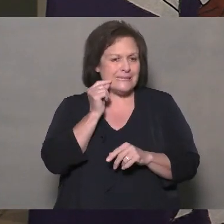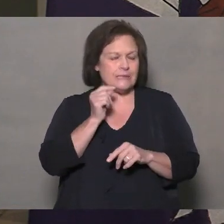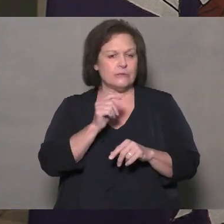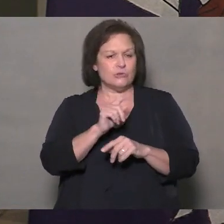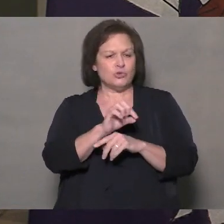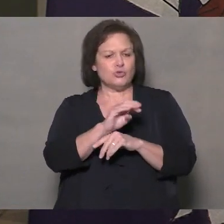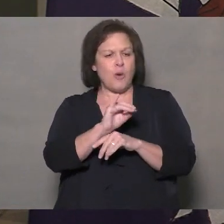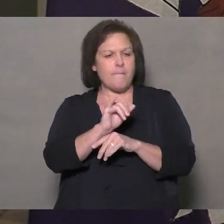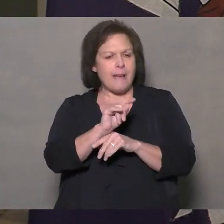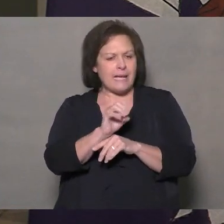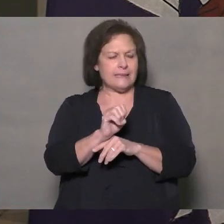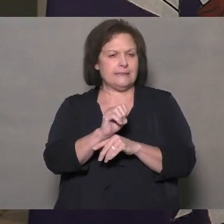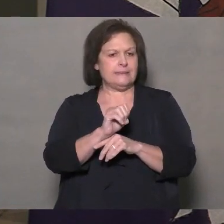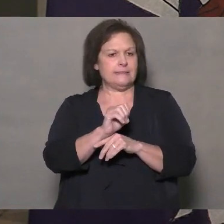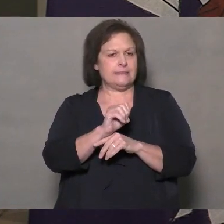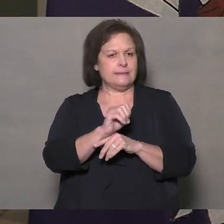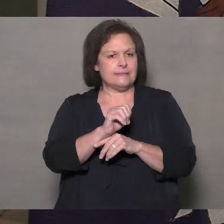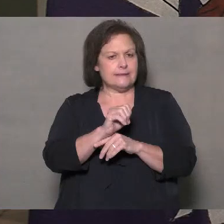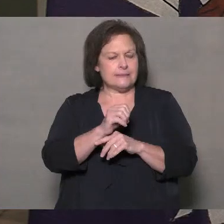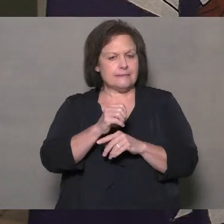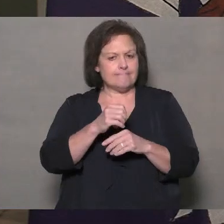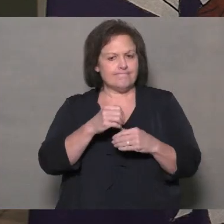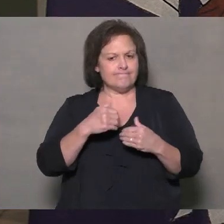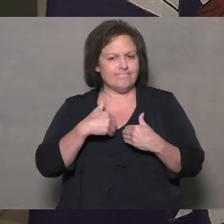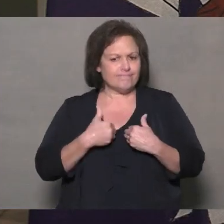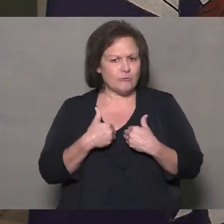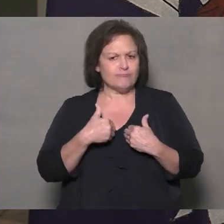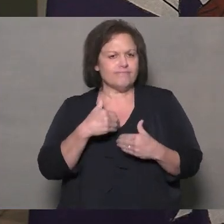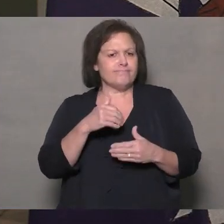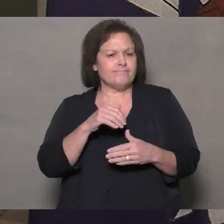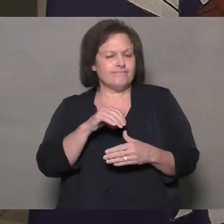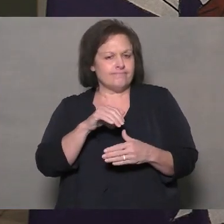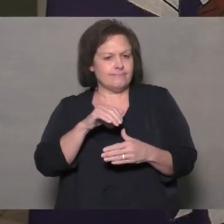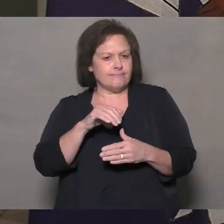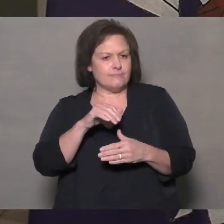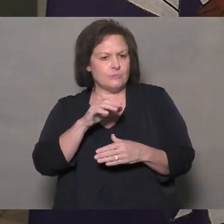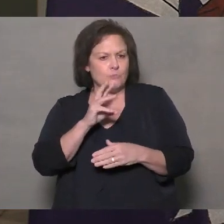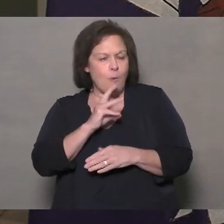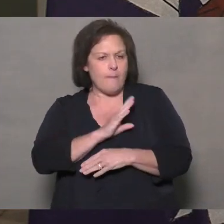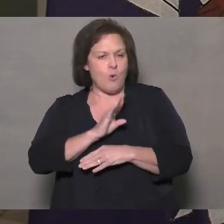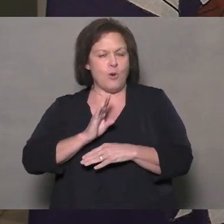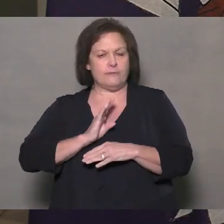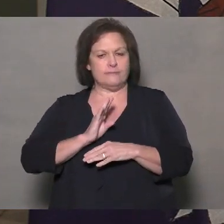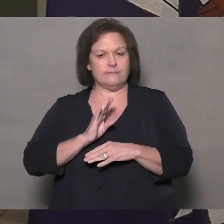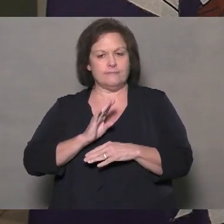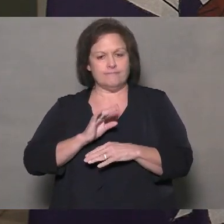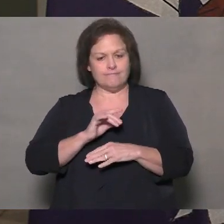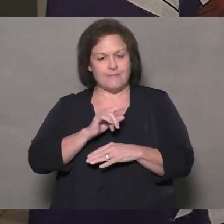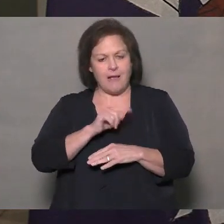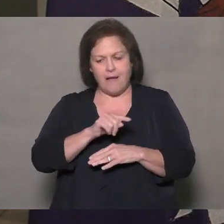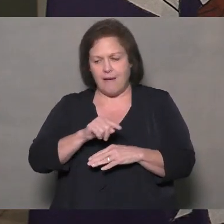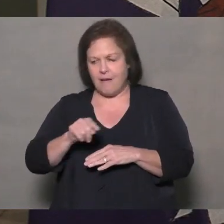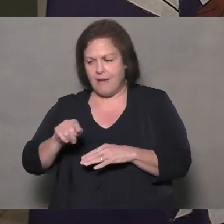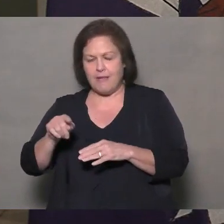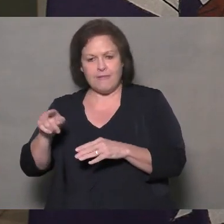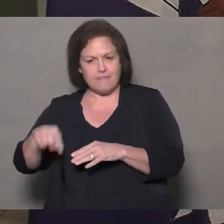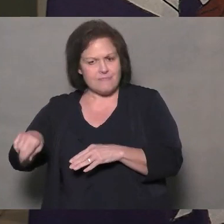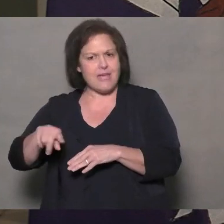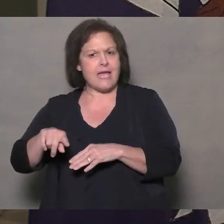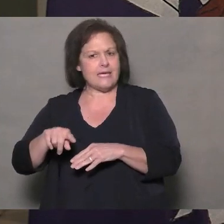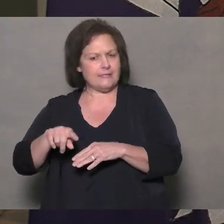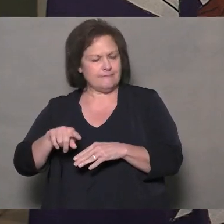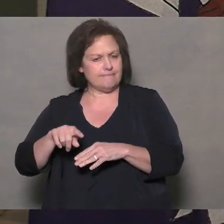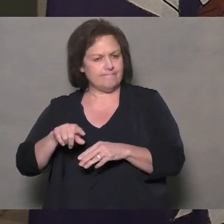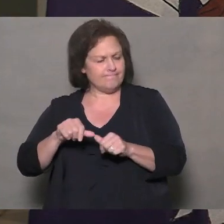Termite, and Rodent Control Board, the New Orleans Sewage and Water Board, have worked to preserve our lives during